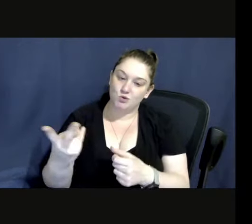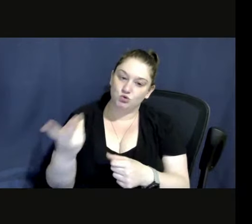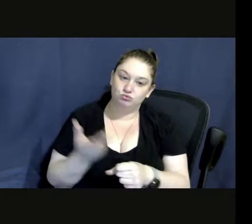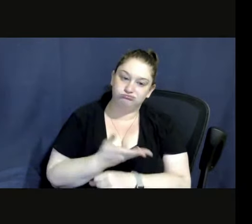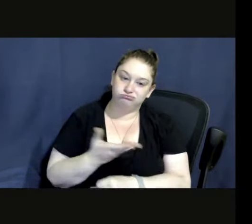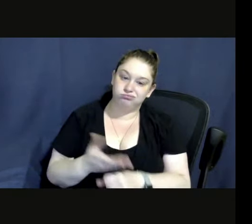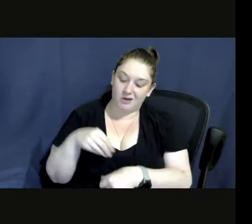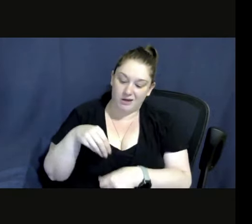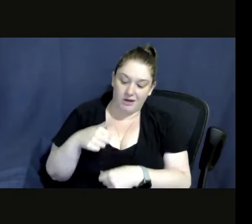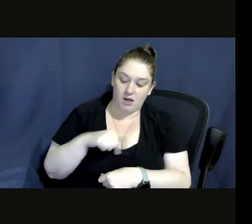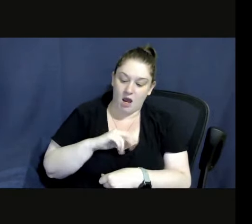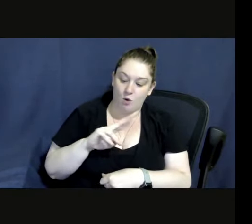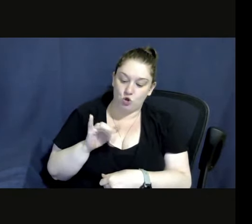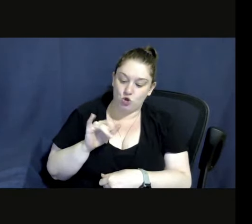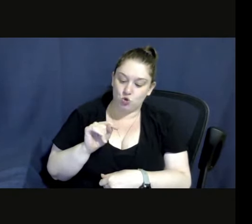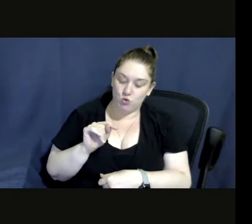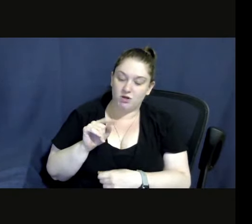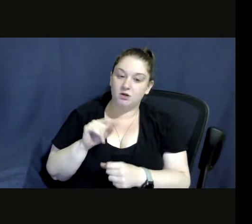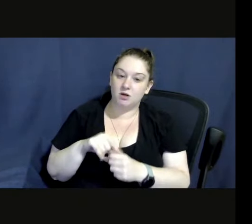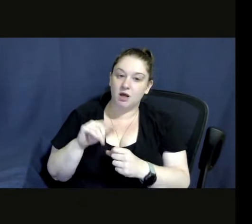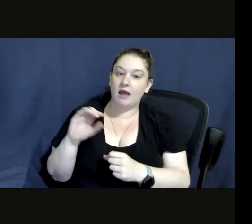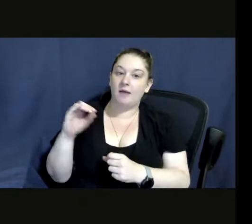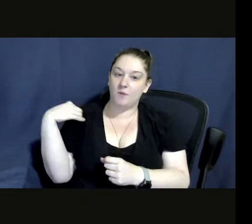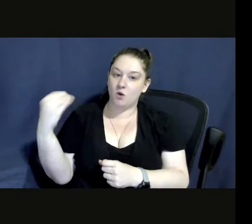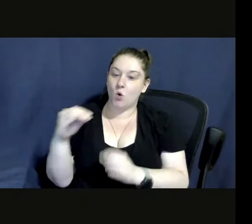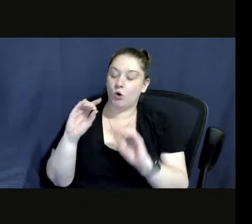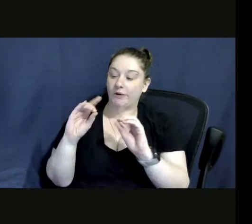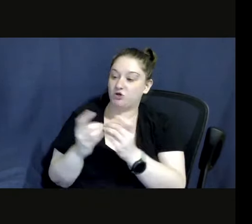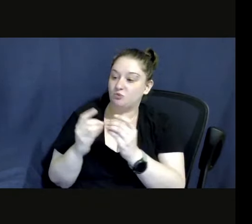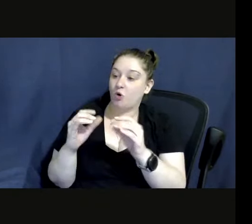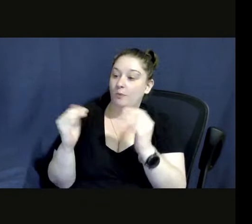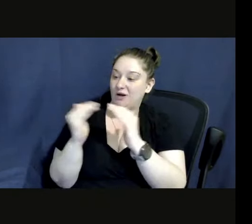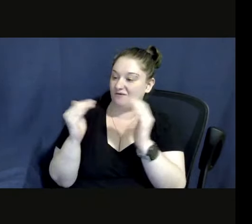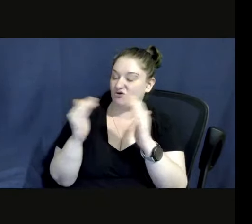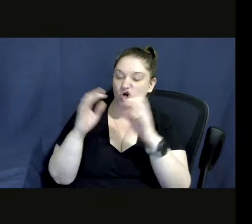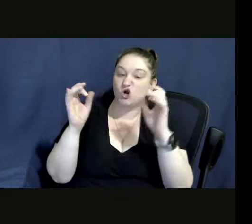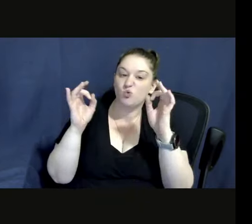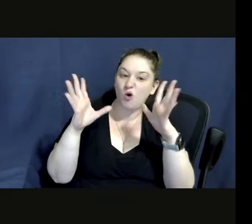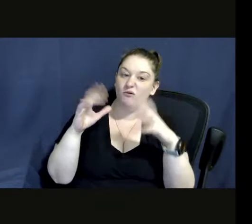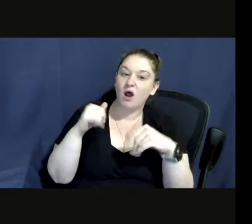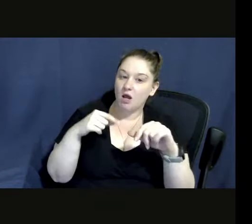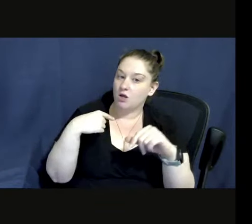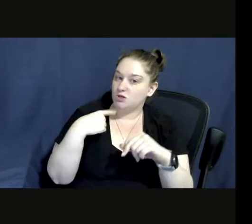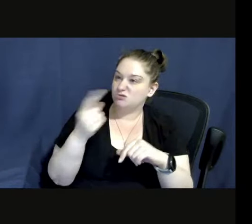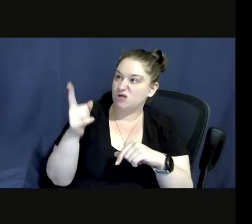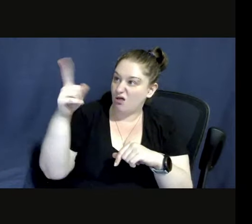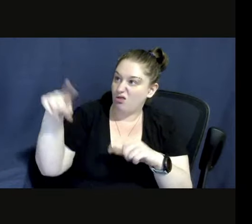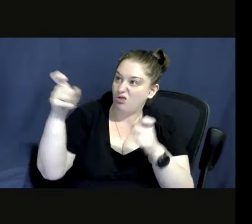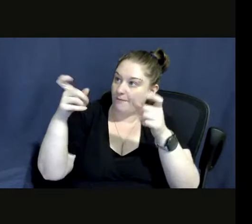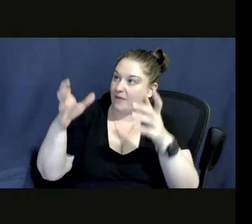specific unit at the Oregon Department of Justice, and it was horrible. I could tell the managers hated